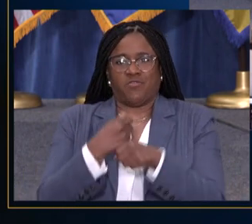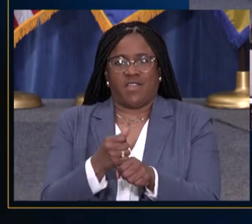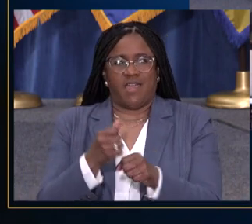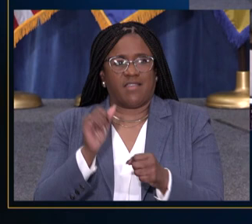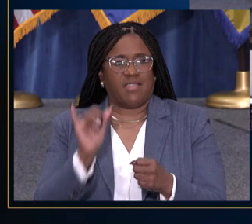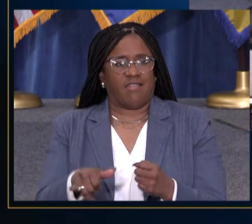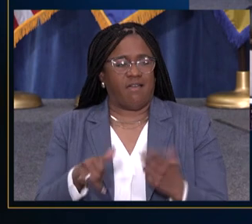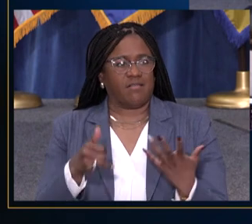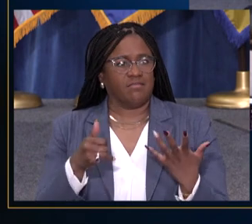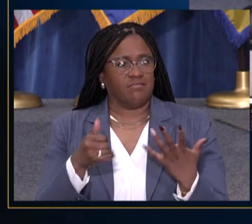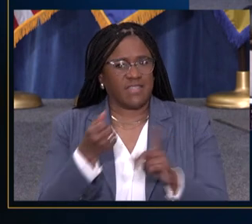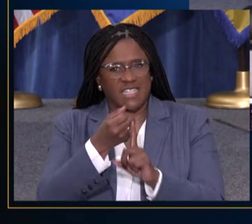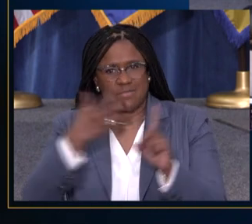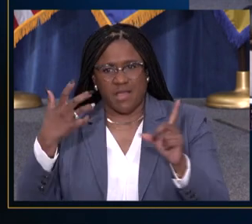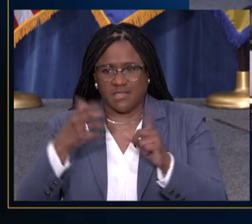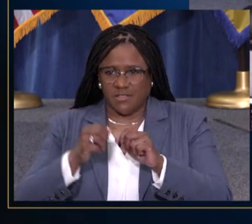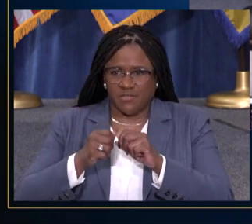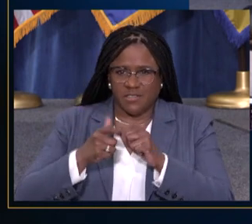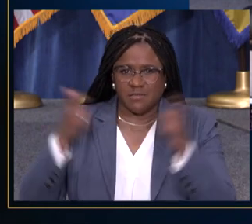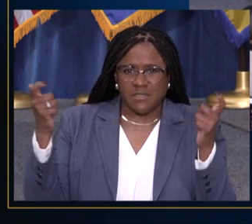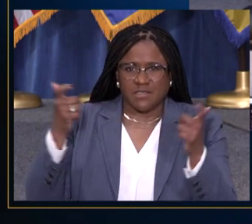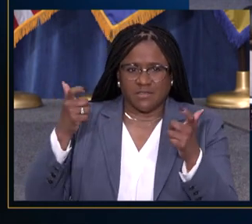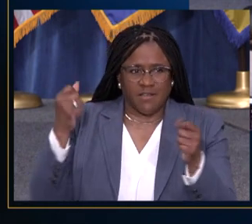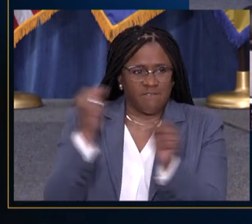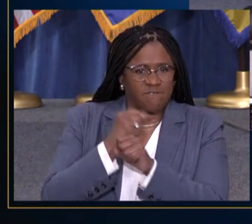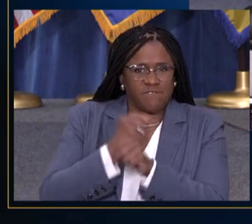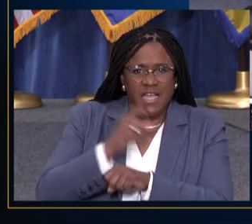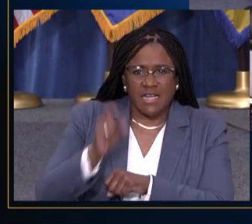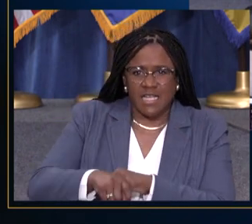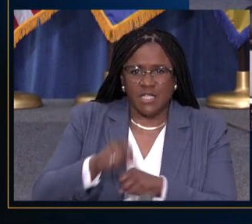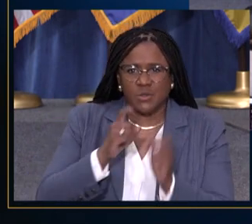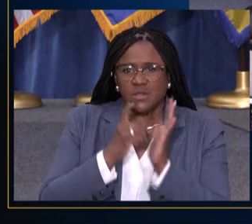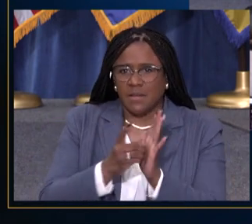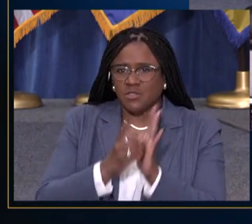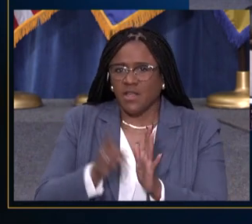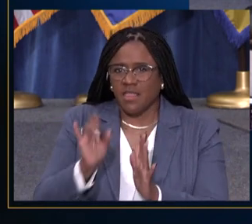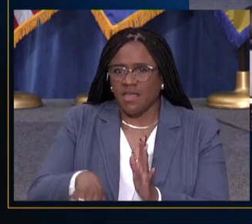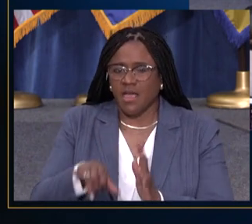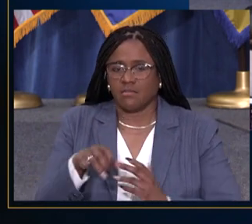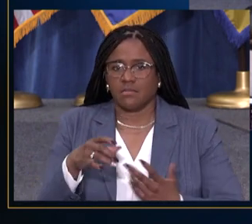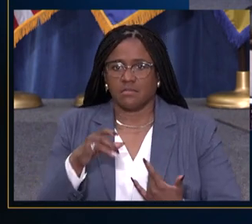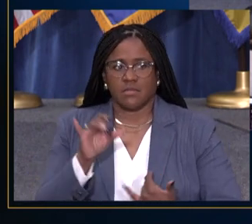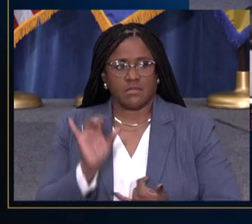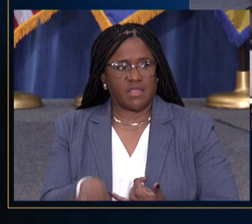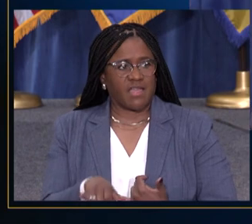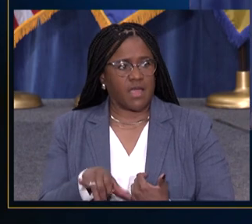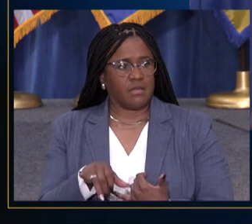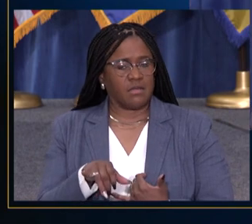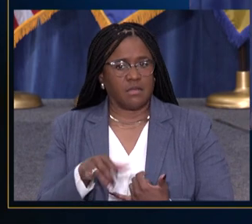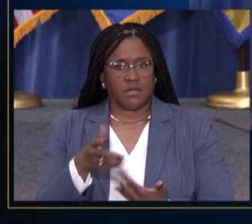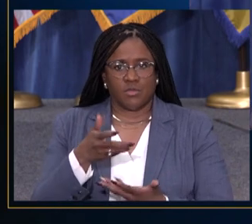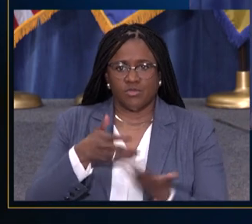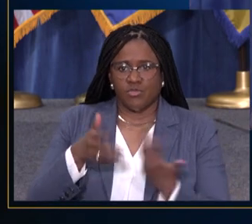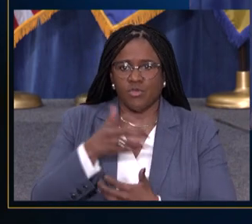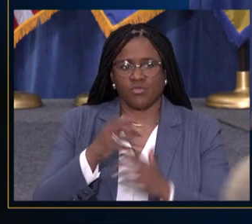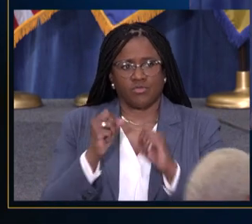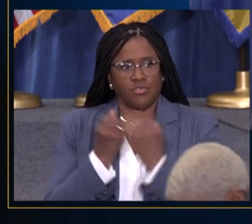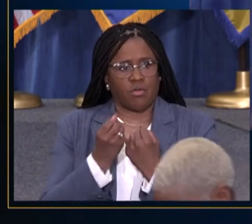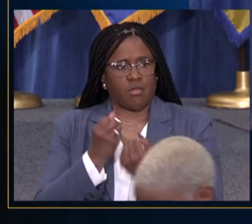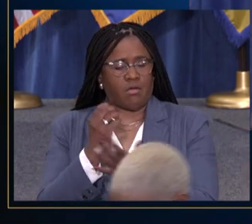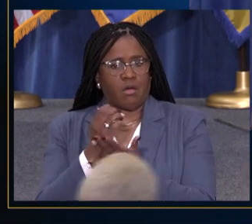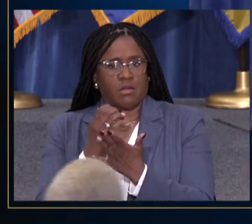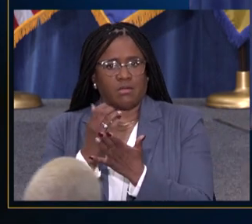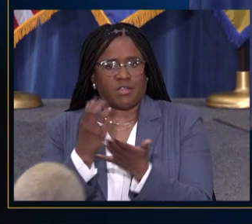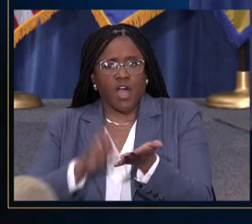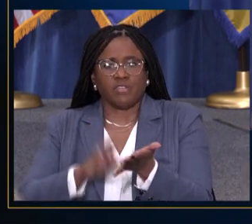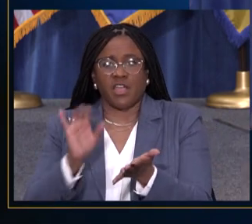expansive fight that was needed to demonstrate that the social contract we call the Constitution